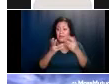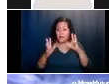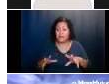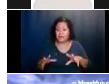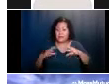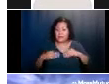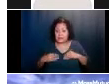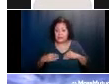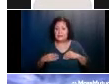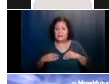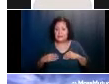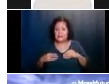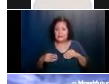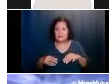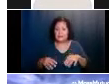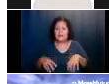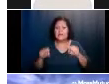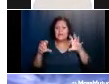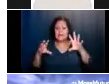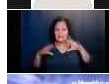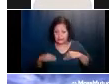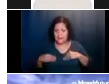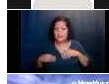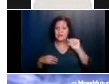time I checked.